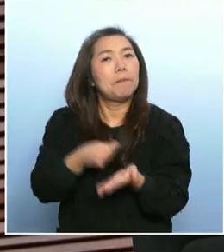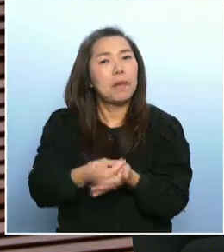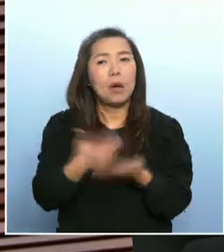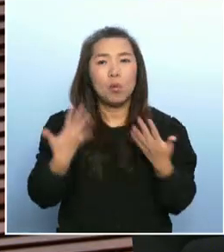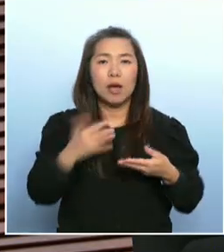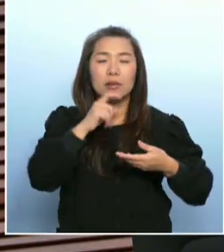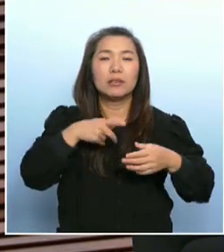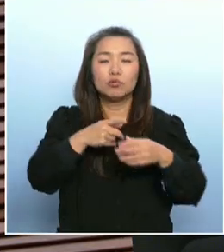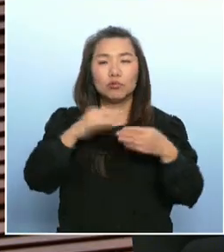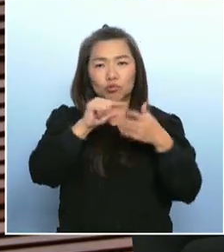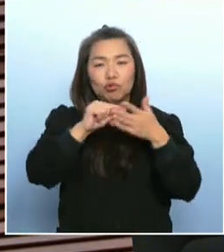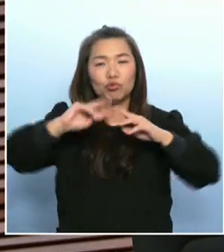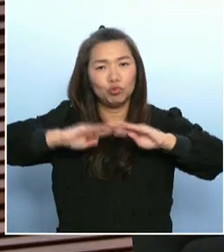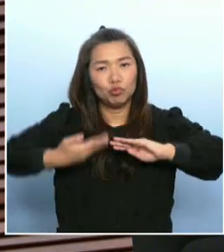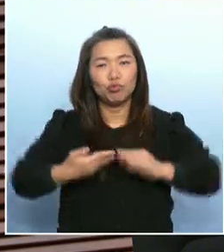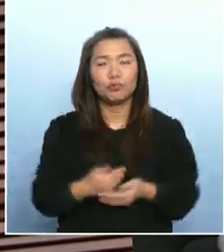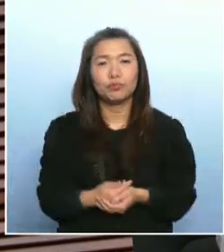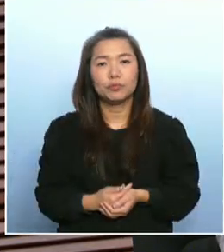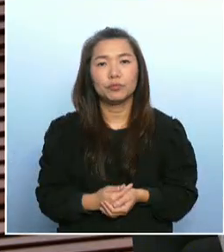We have purchased